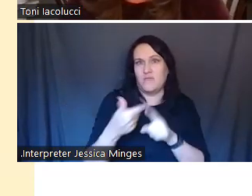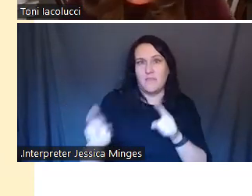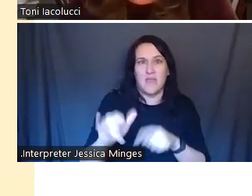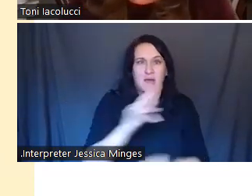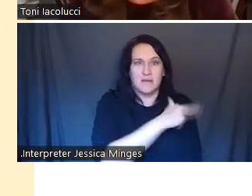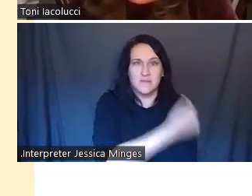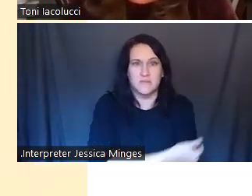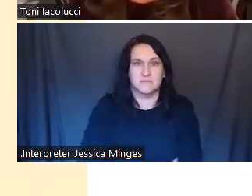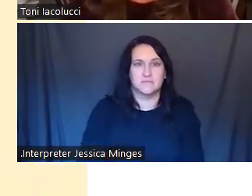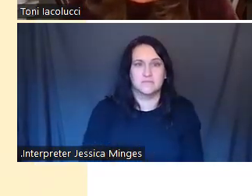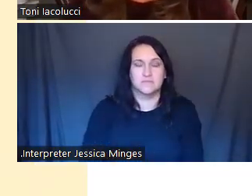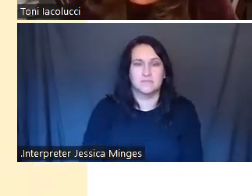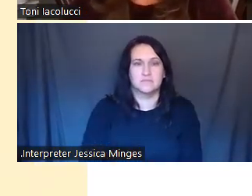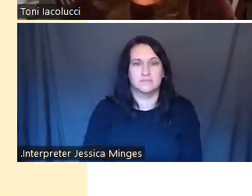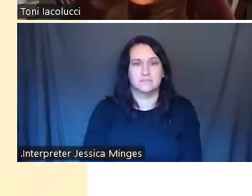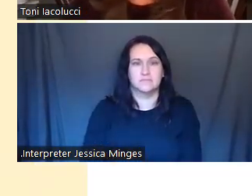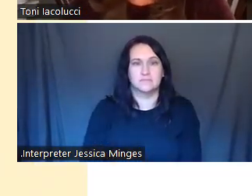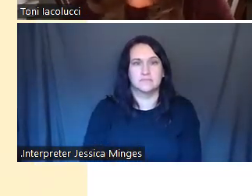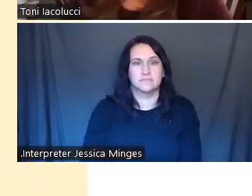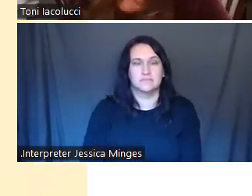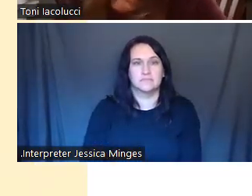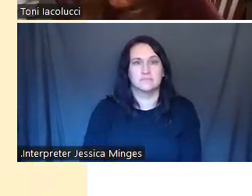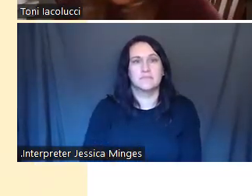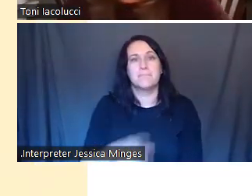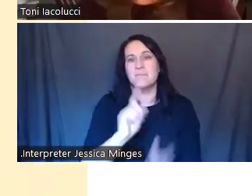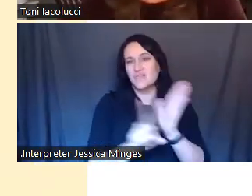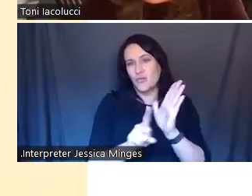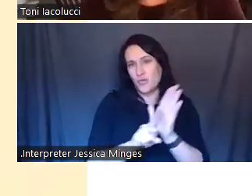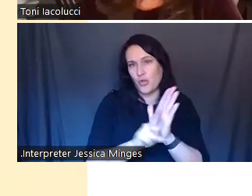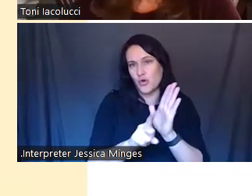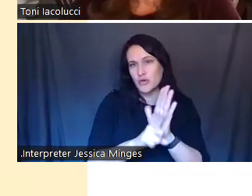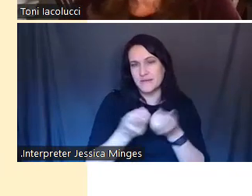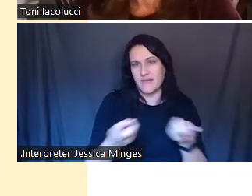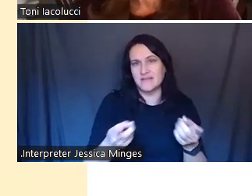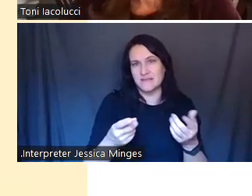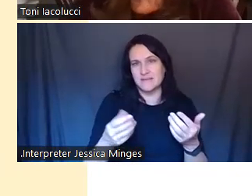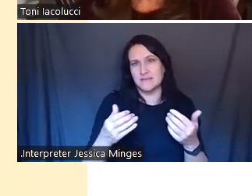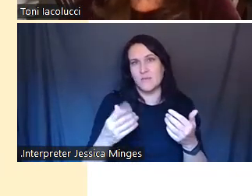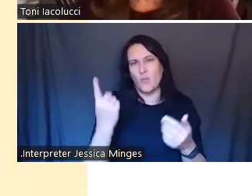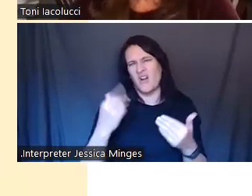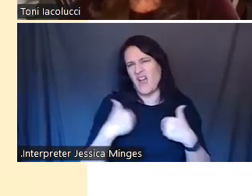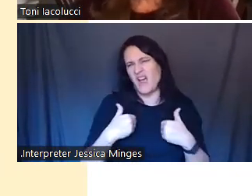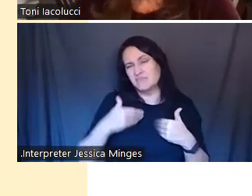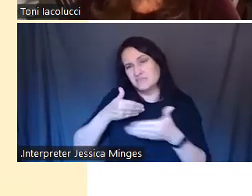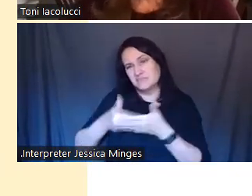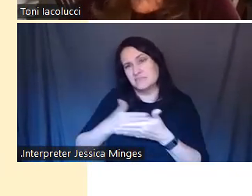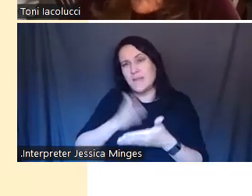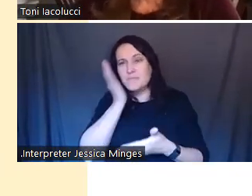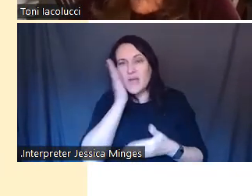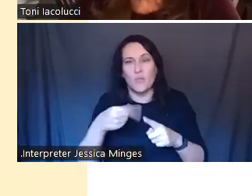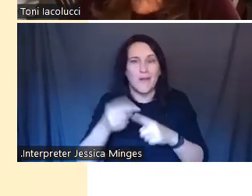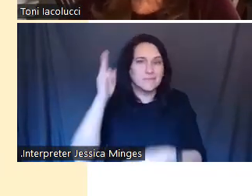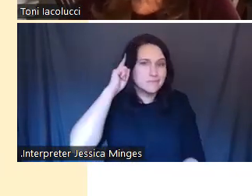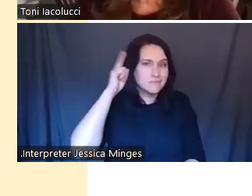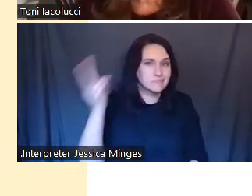please. This is an alerting device. It's the one that I have by my bed. When I take my implant off at night,